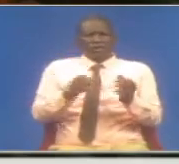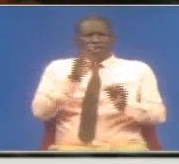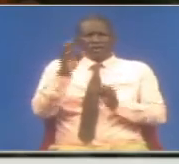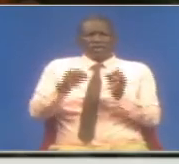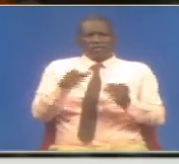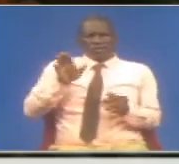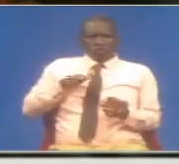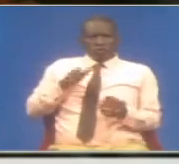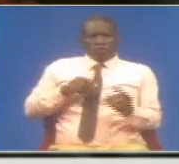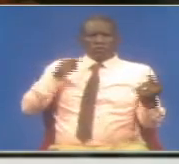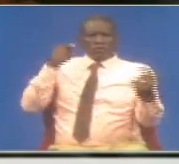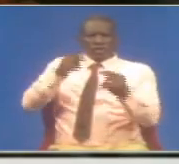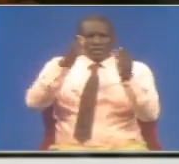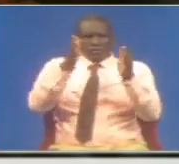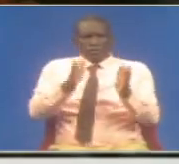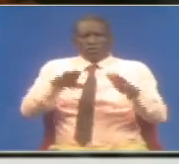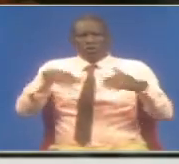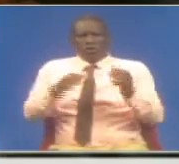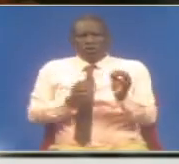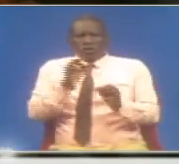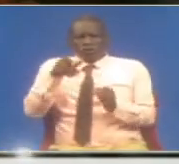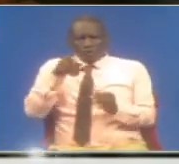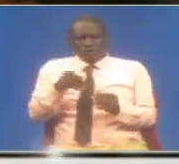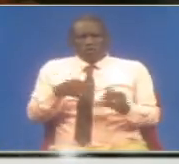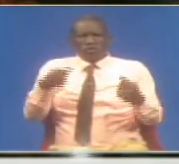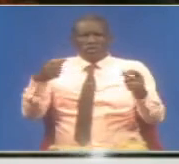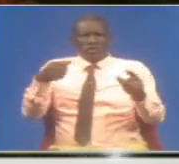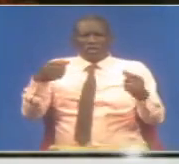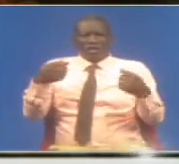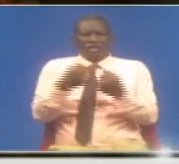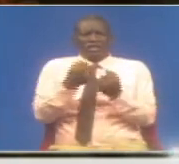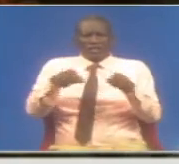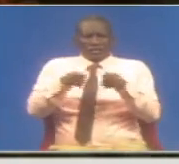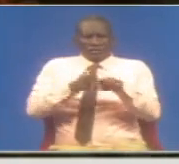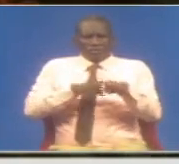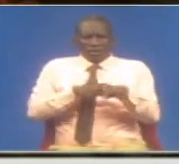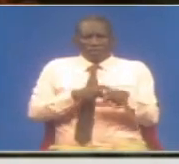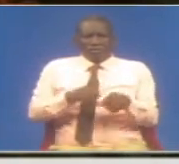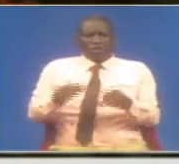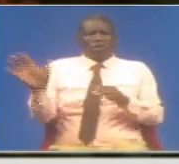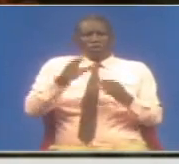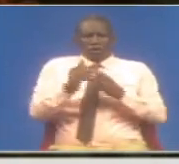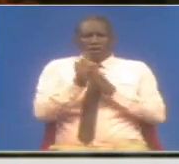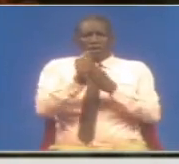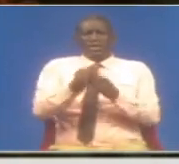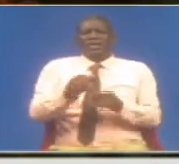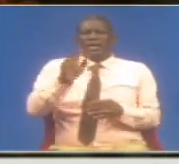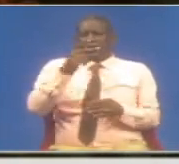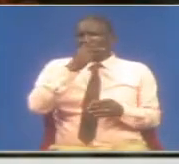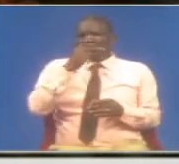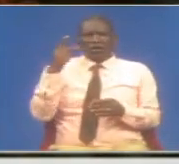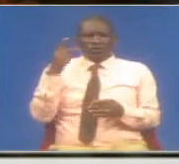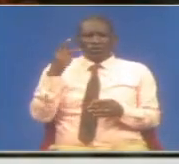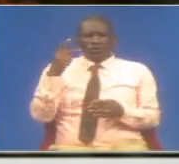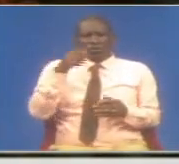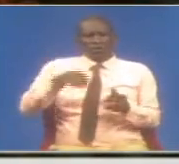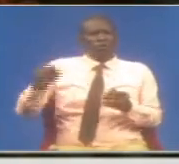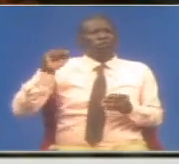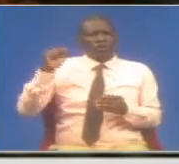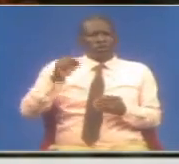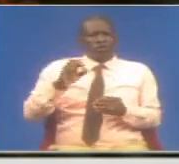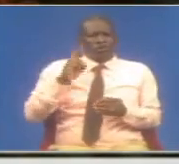was a targeted person or whether this was an accident. Meanwhile, Wiper leader Kalonzo Musyoka is reading political motive